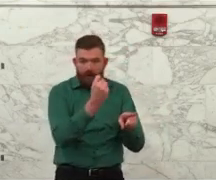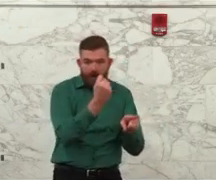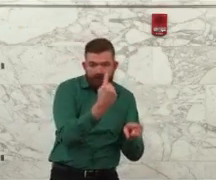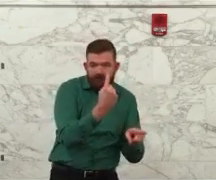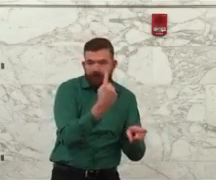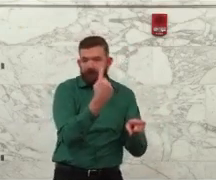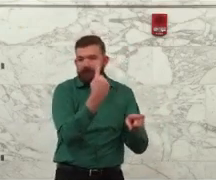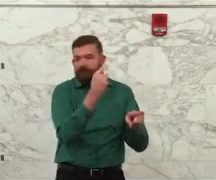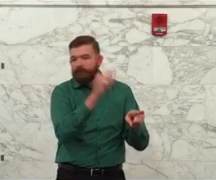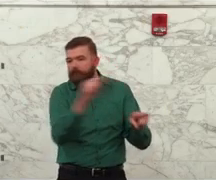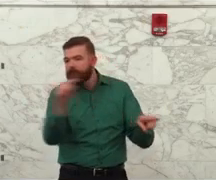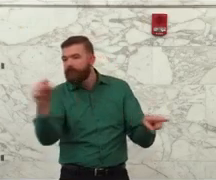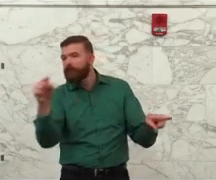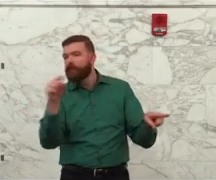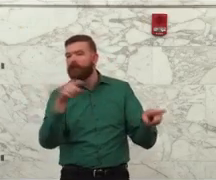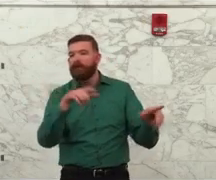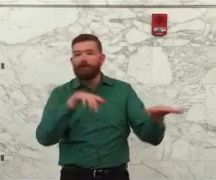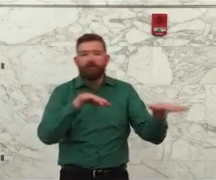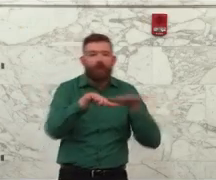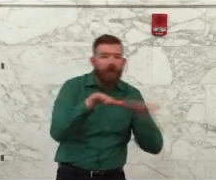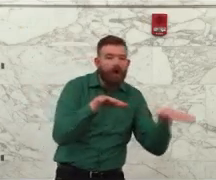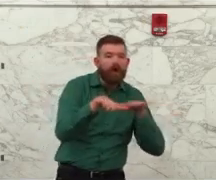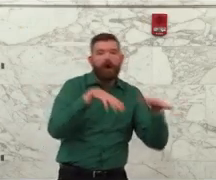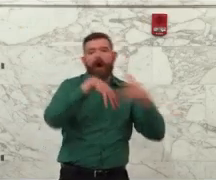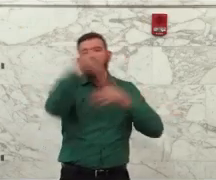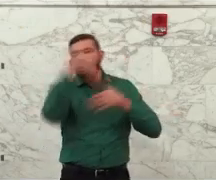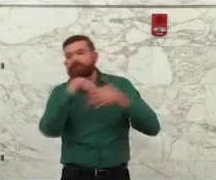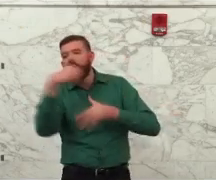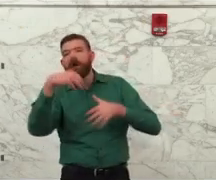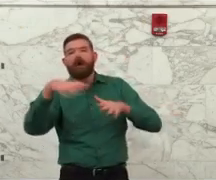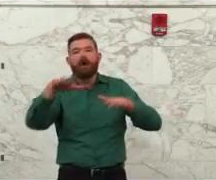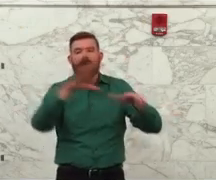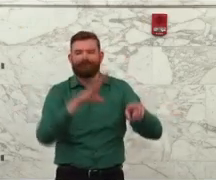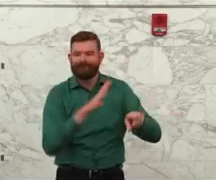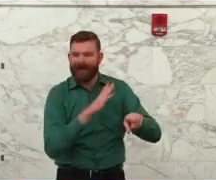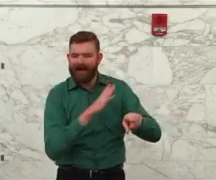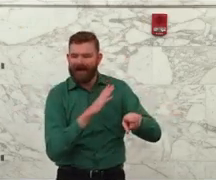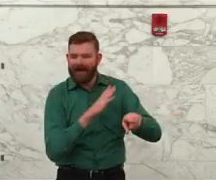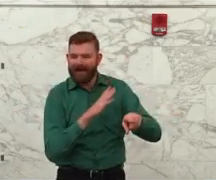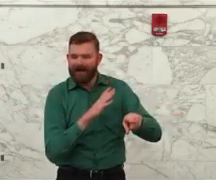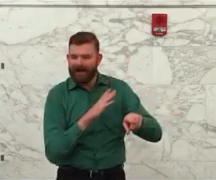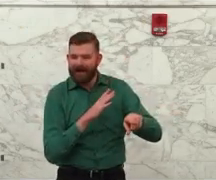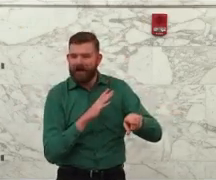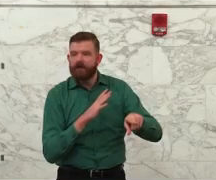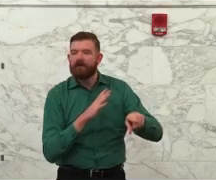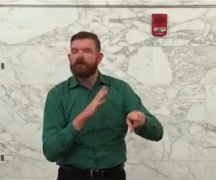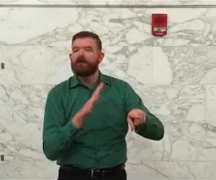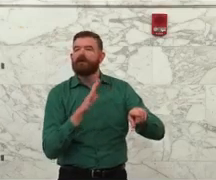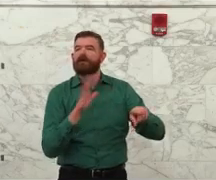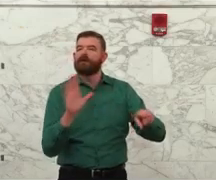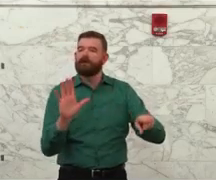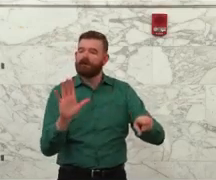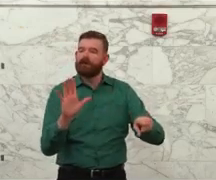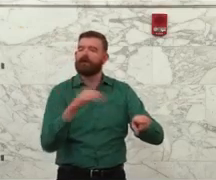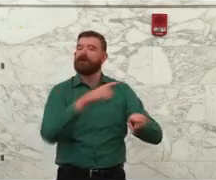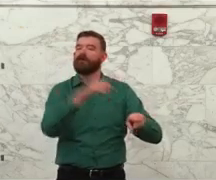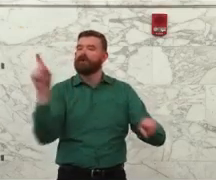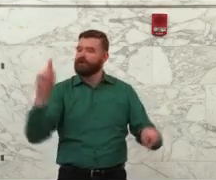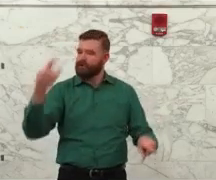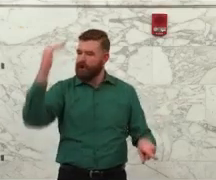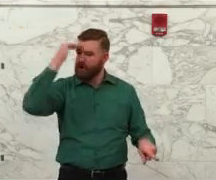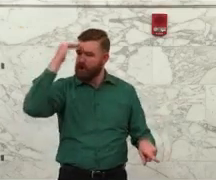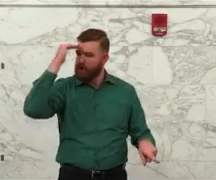essential. Beyond that, folks should assume, certainly in retail, that everything is not essential, and